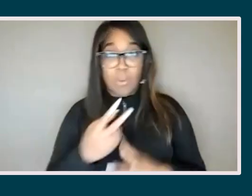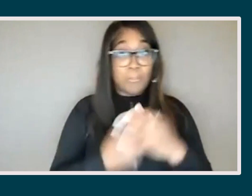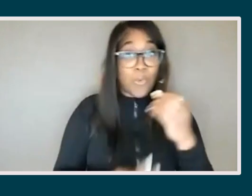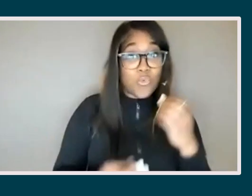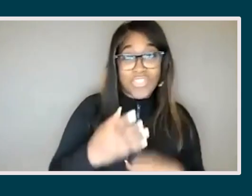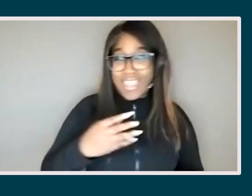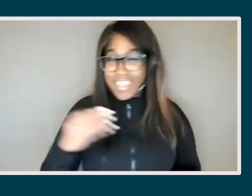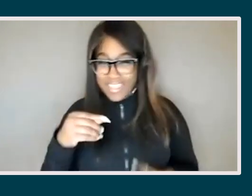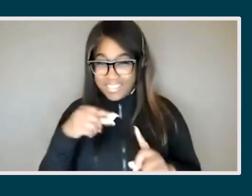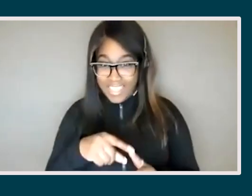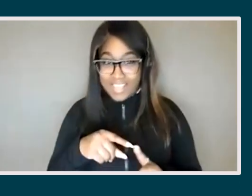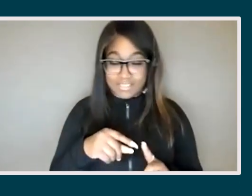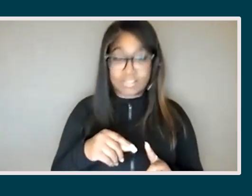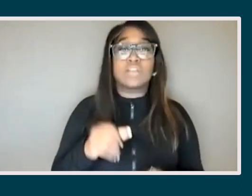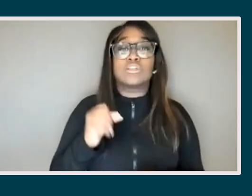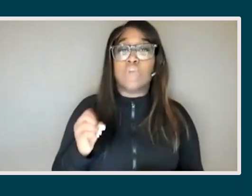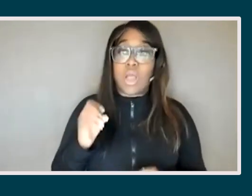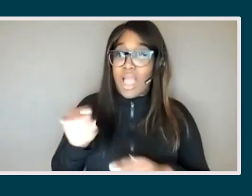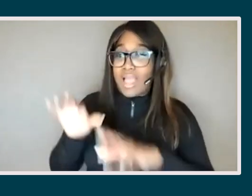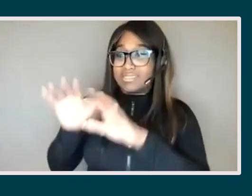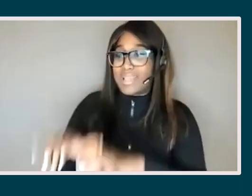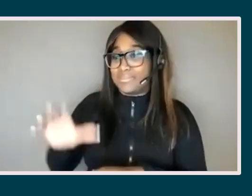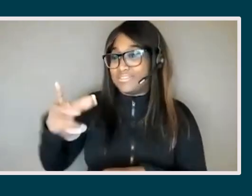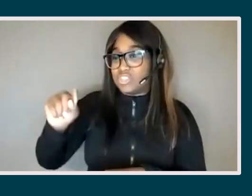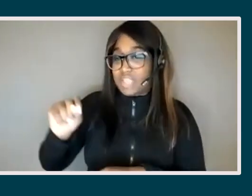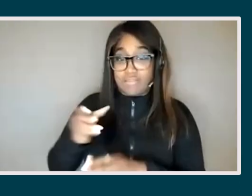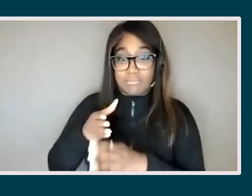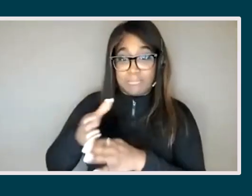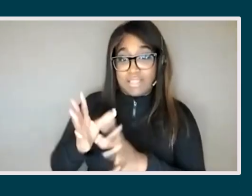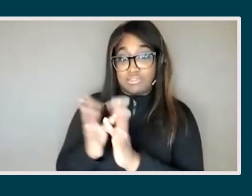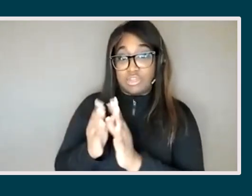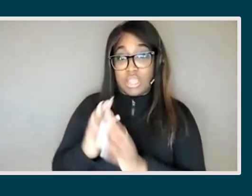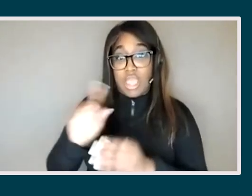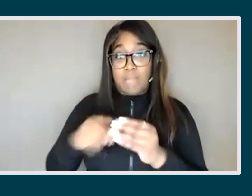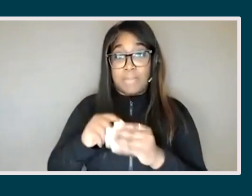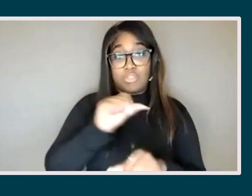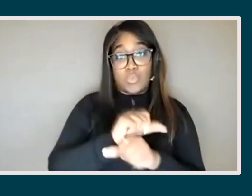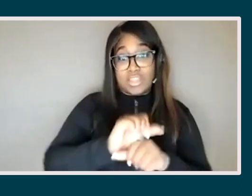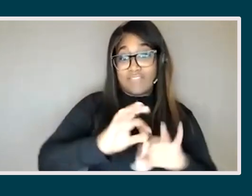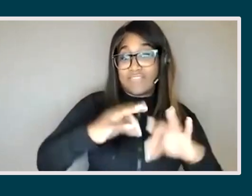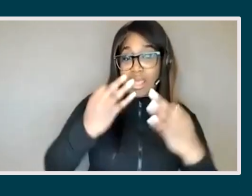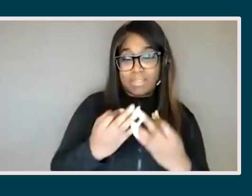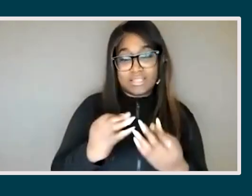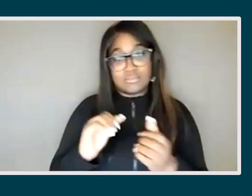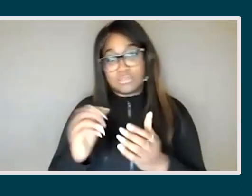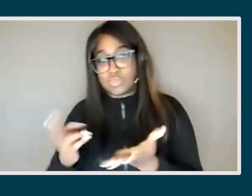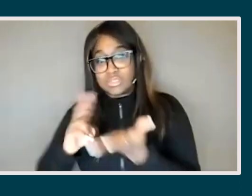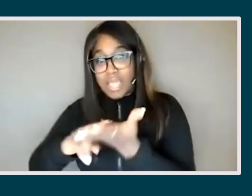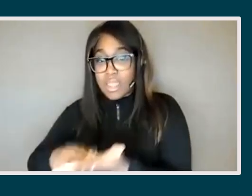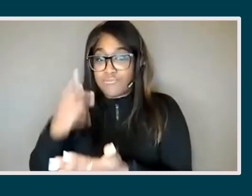I dropped a thing in the chat during the main session from the head of the Working Families Party, and he was talking about building resilient organizations and the nature